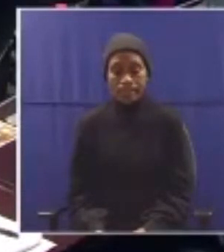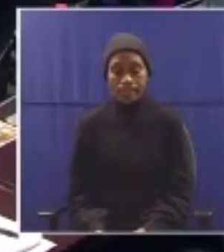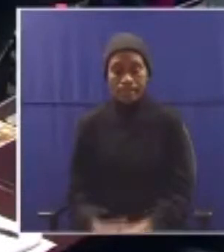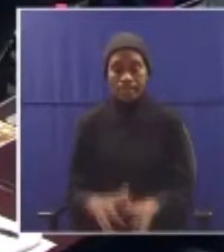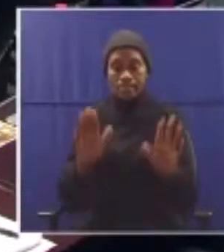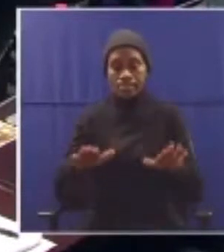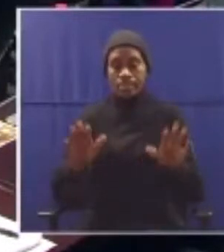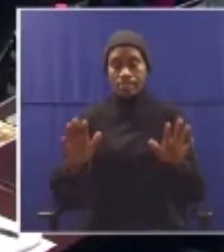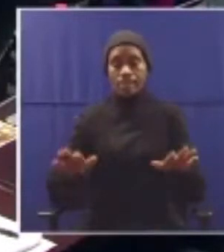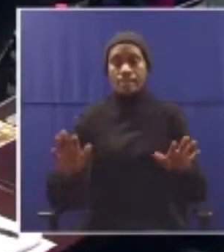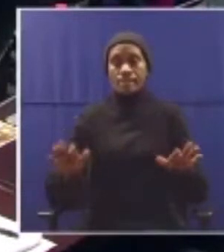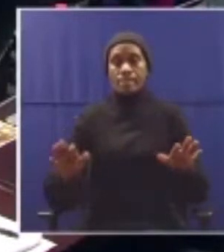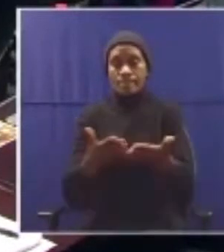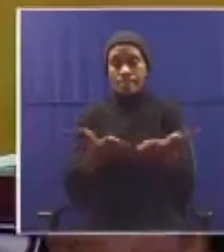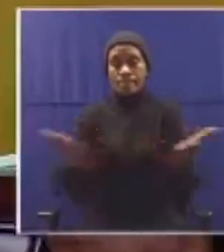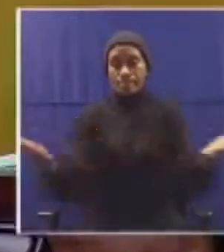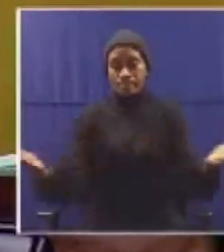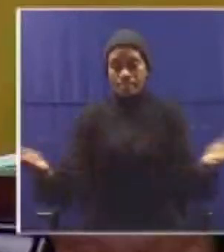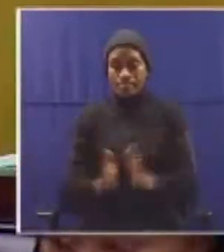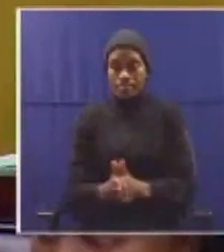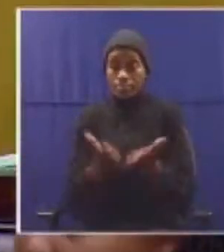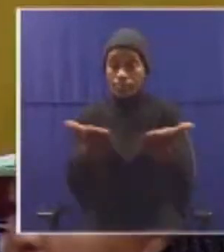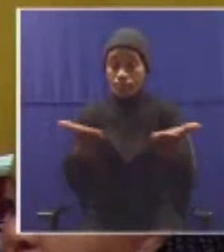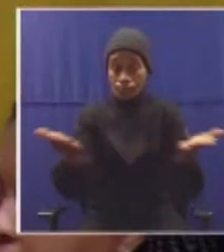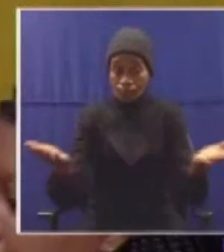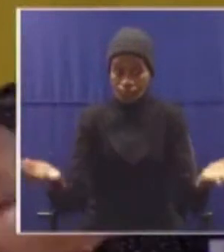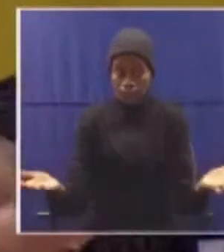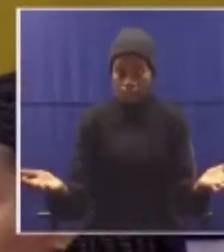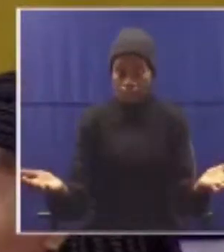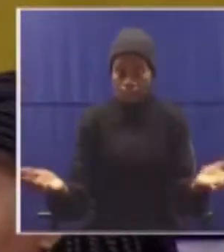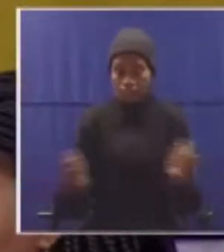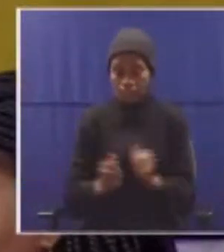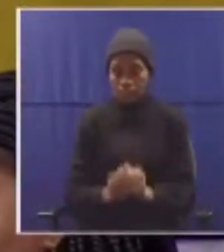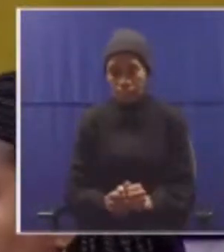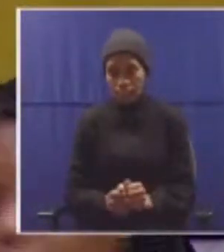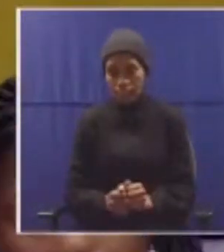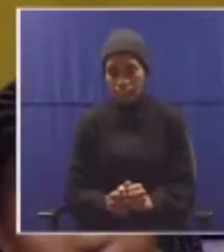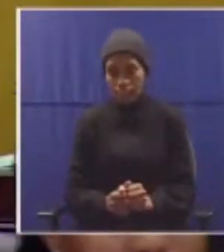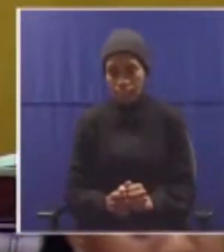Order, honorable members. Honorable members.